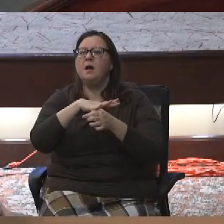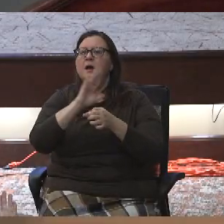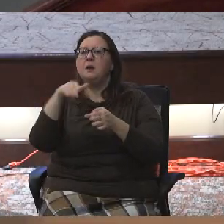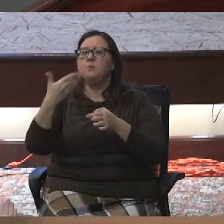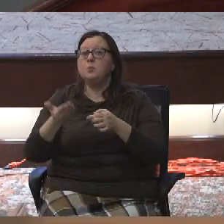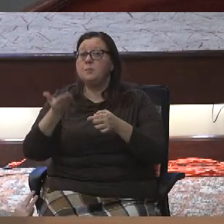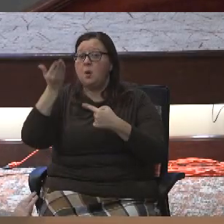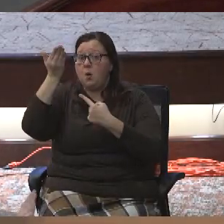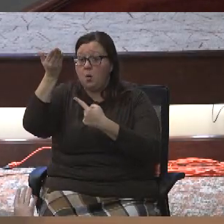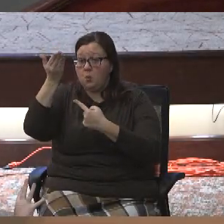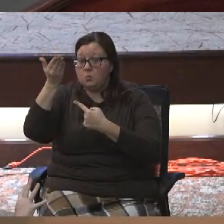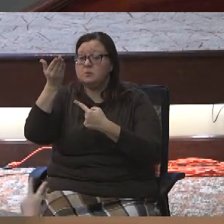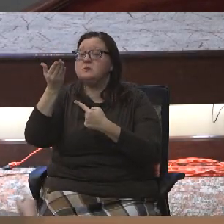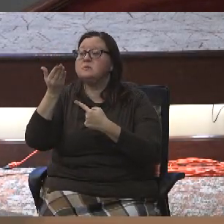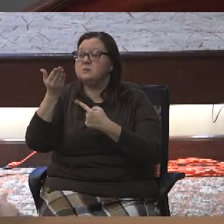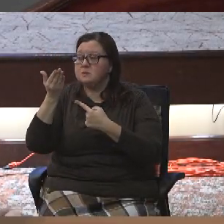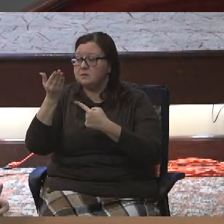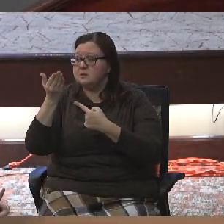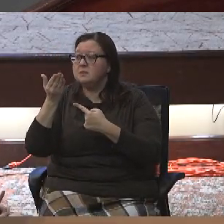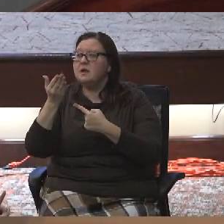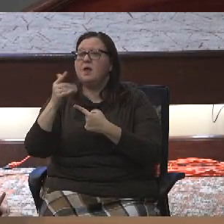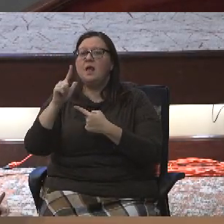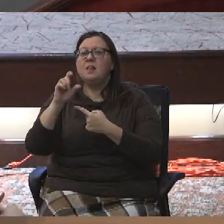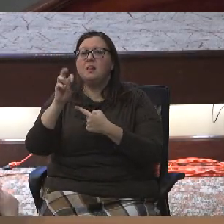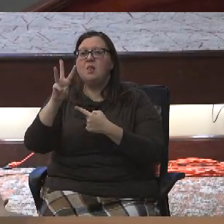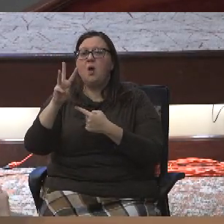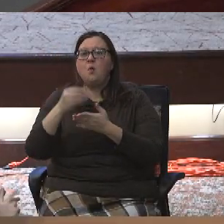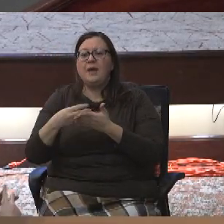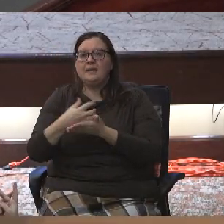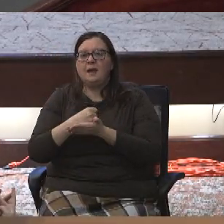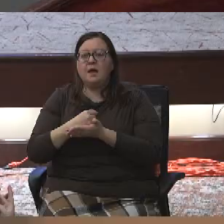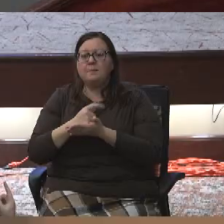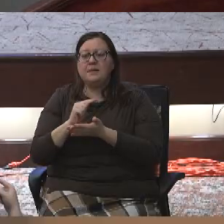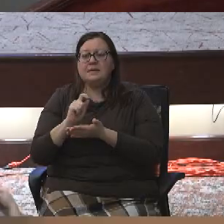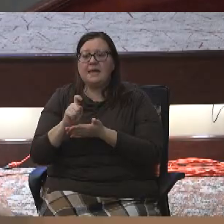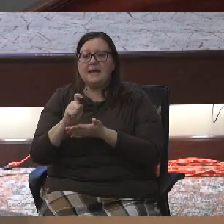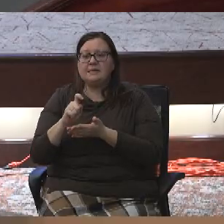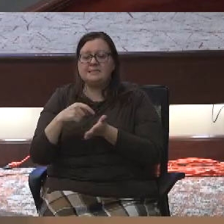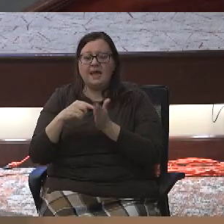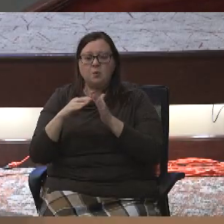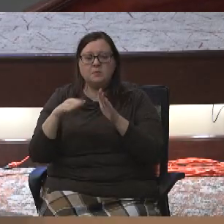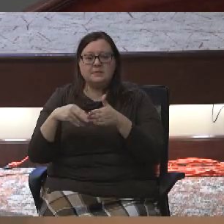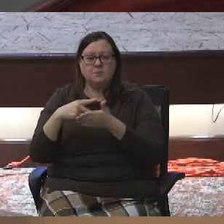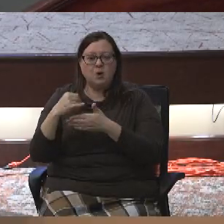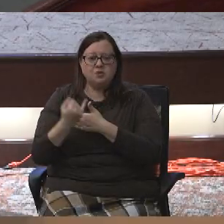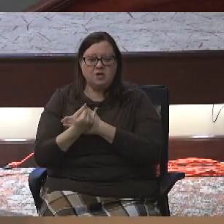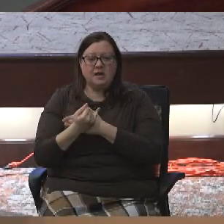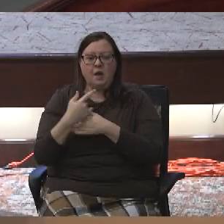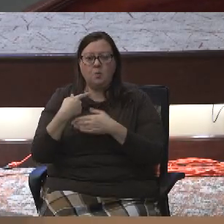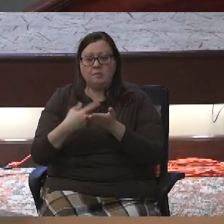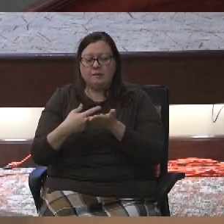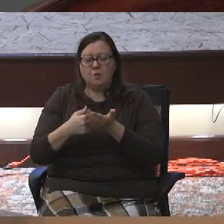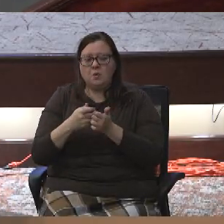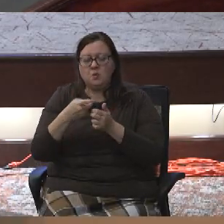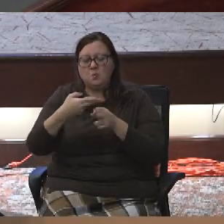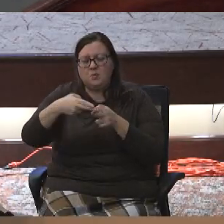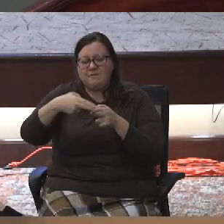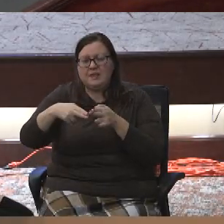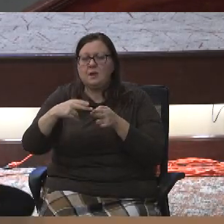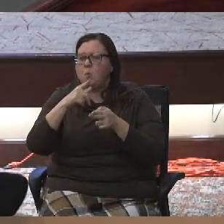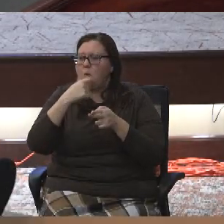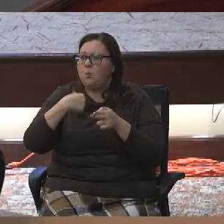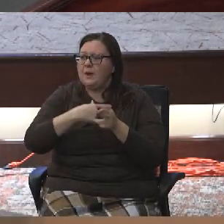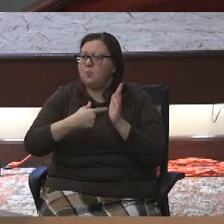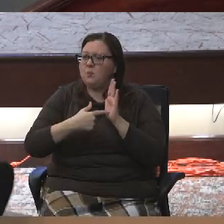proposed low-income housing tax project that I'll talk to y'all about briefly. But just in terms of who we